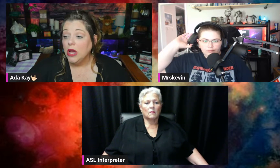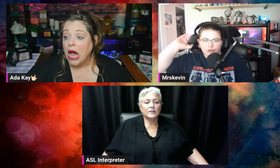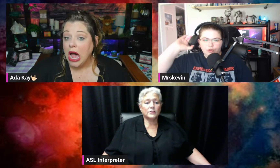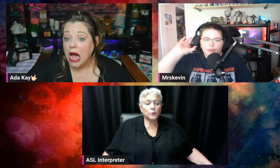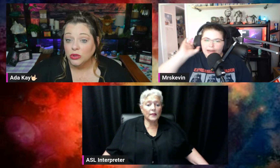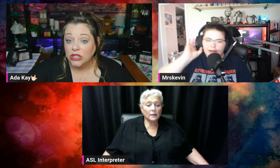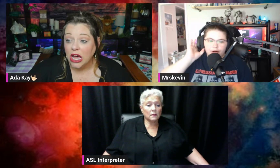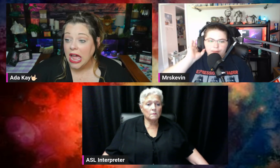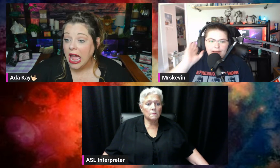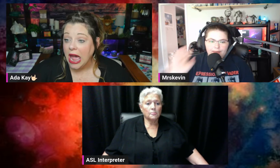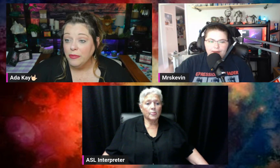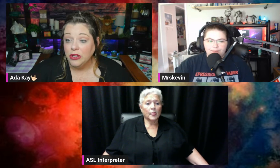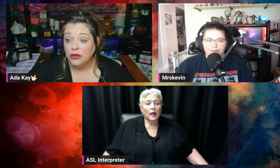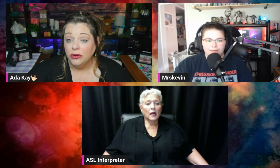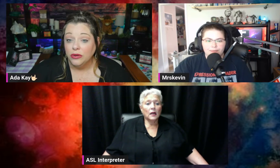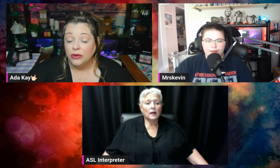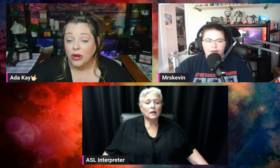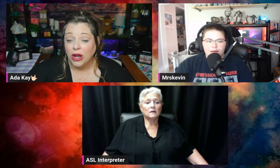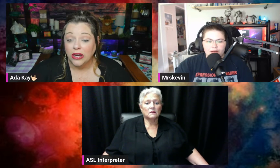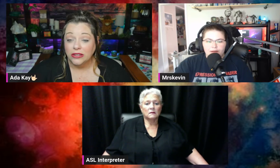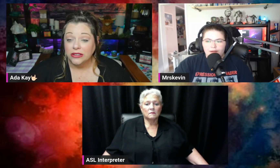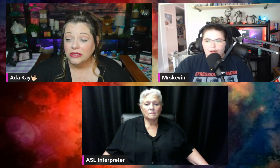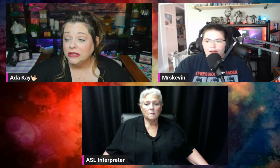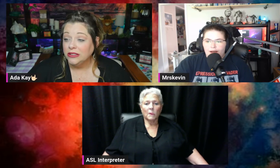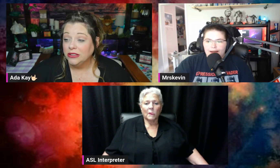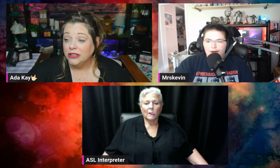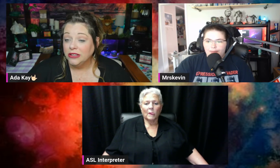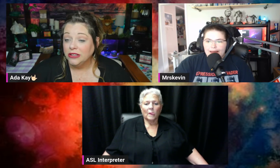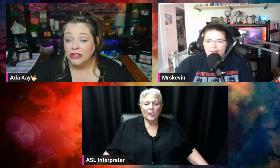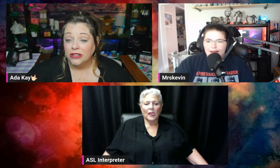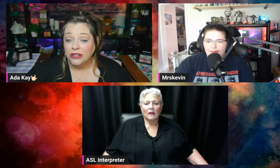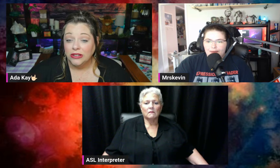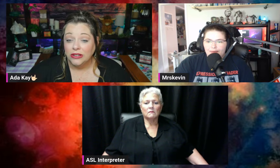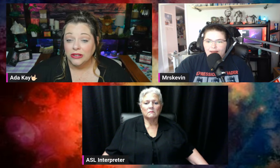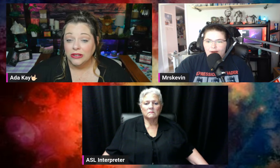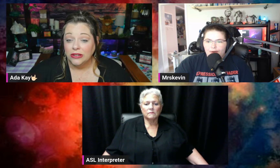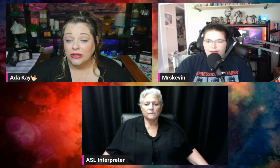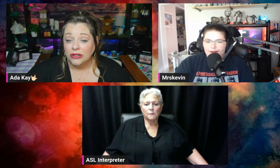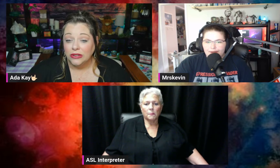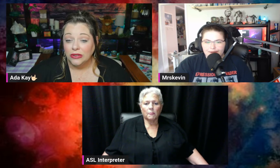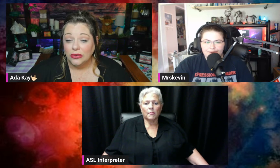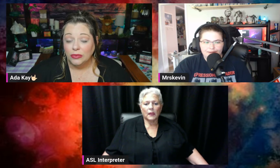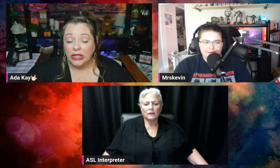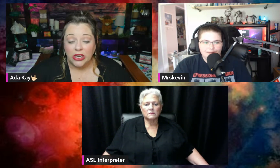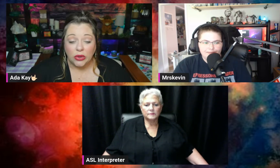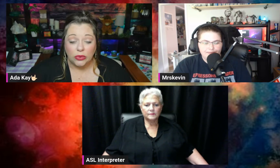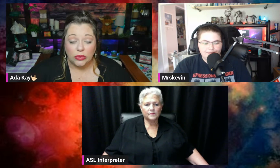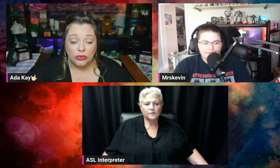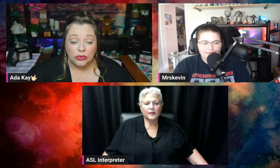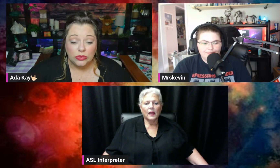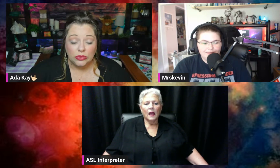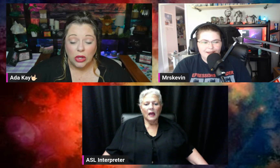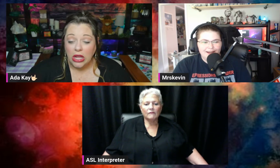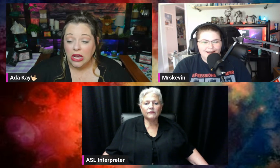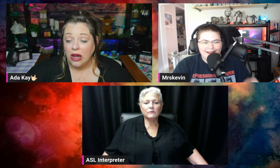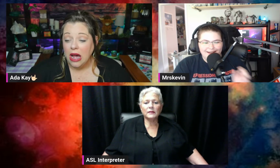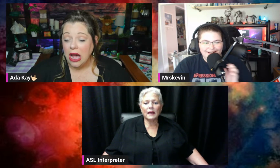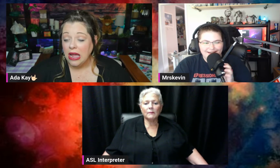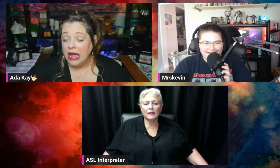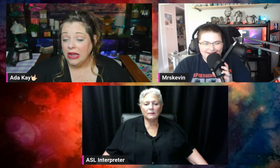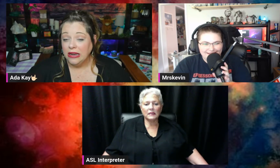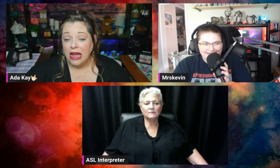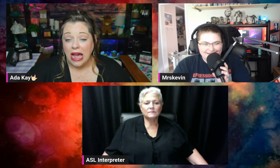Potatoes. You I Oh, was I hear a baby. happy. Huh? I hear a baby. I better be gone. Be gone.